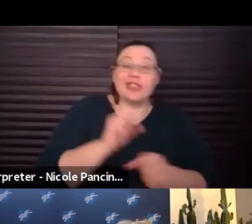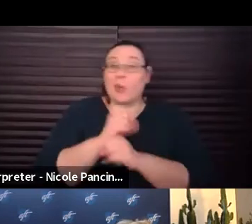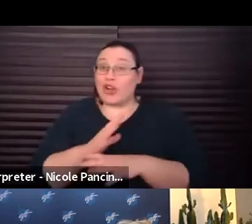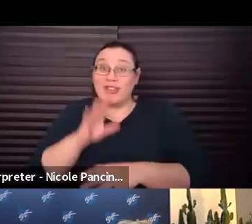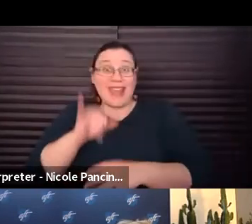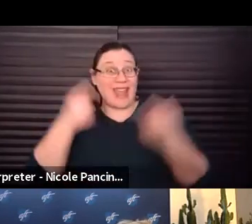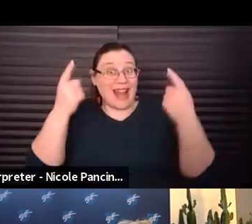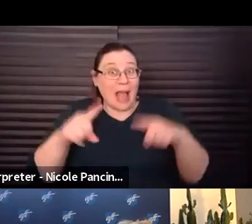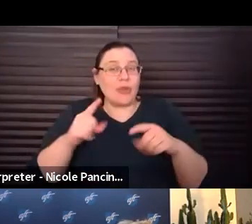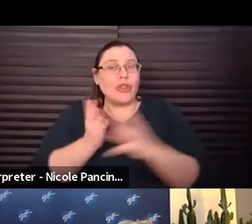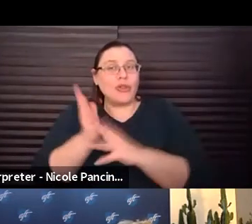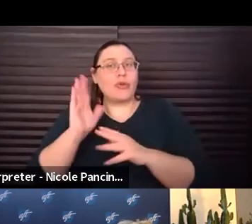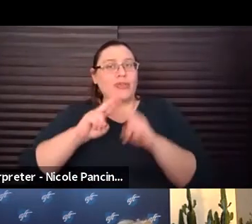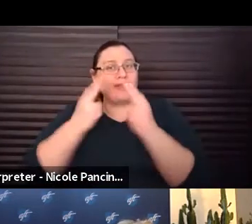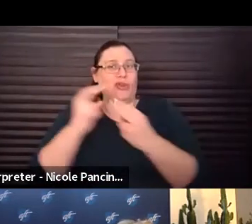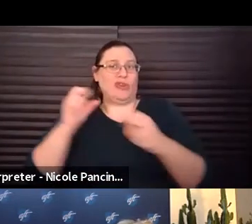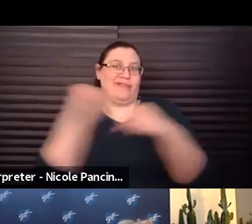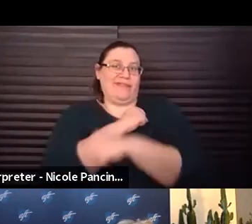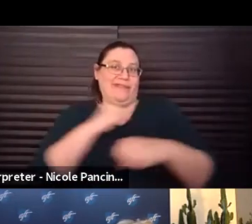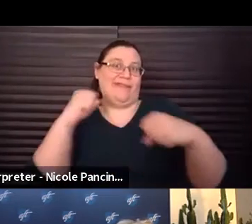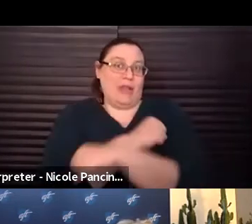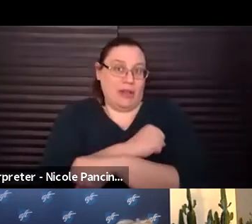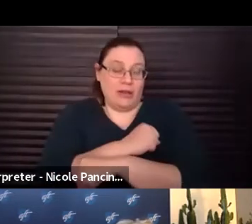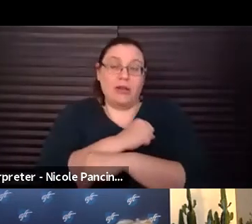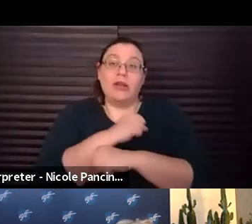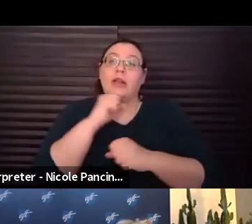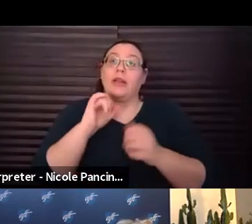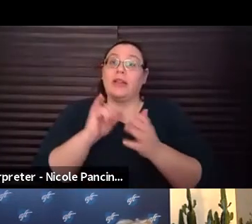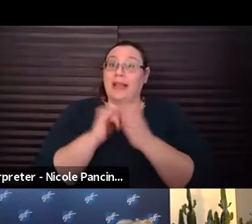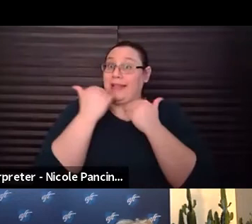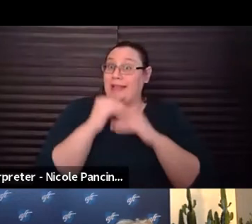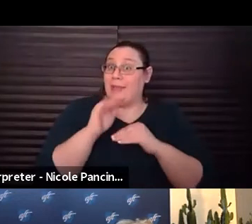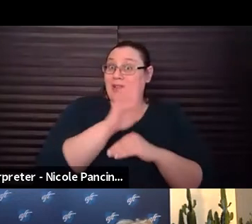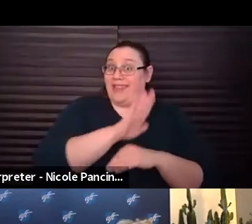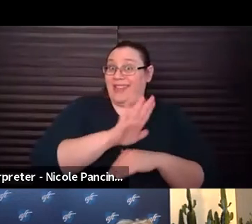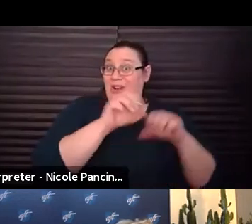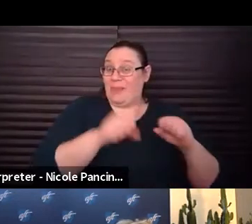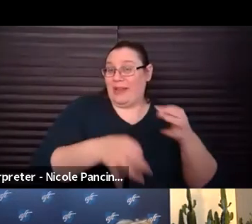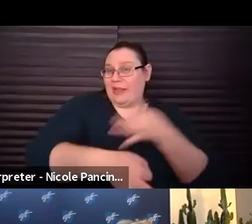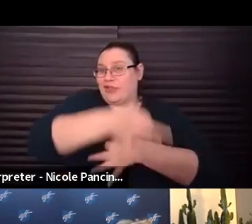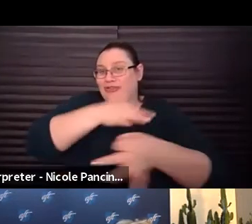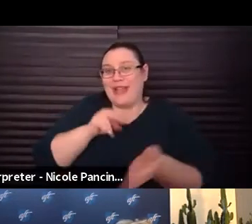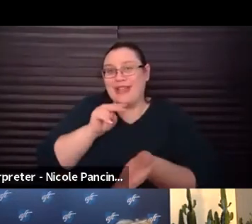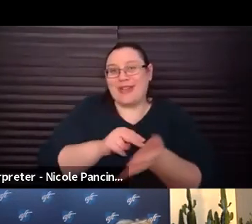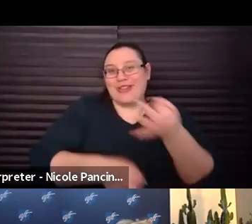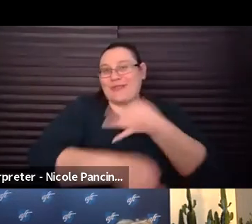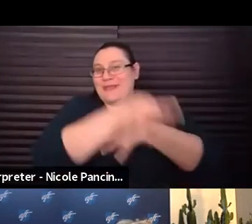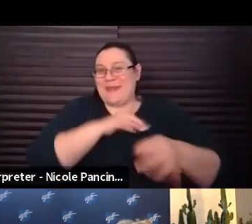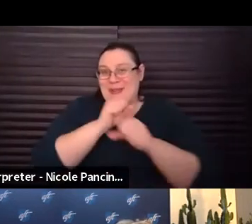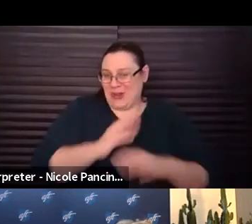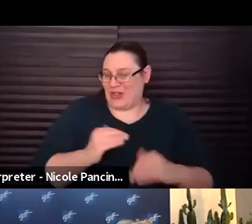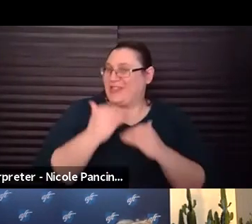and won by the labor movement, which has, that has limited their ability to replace nurses and workers. And